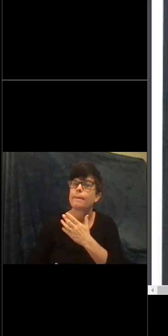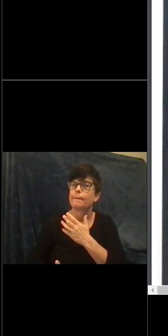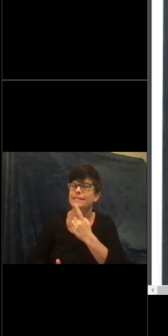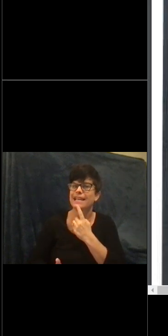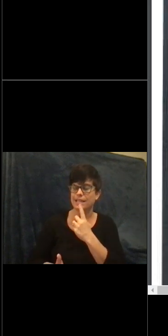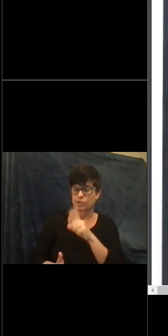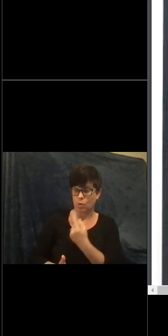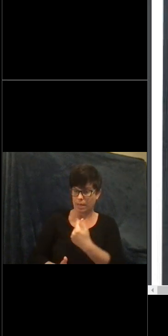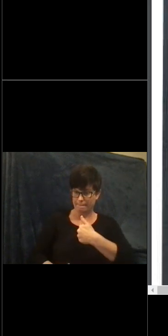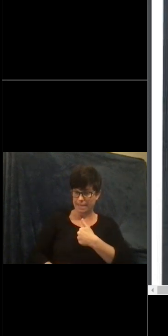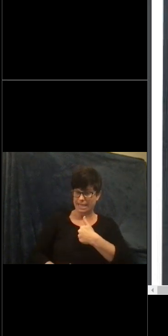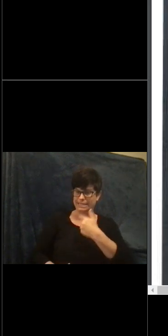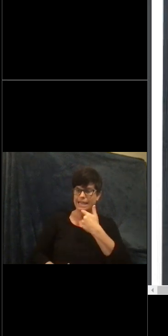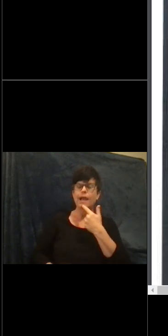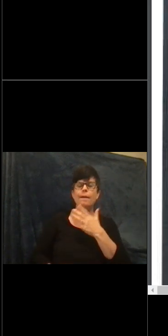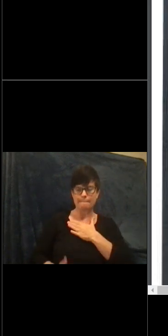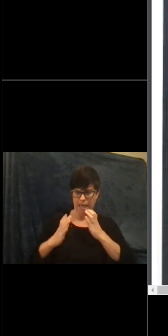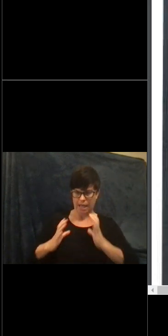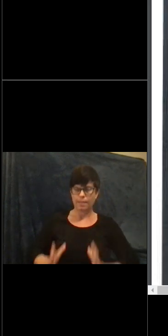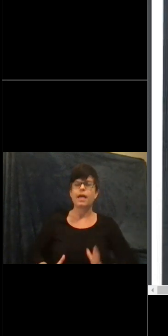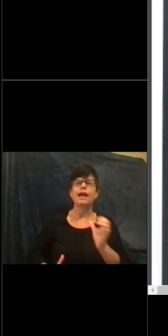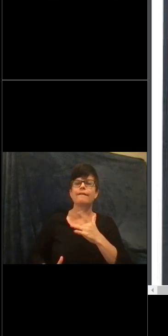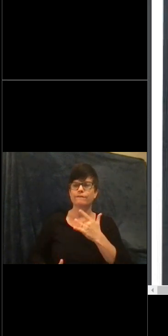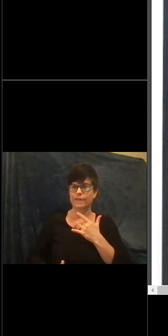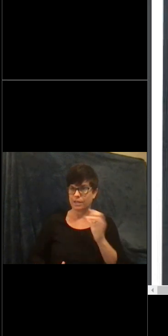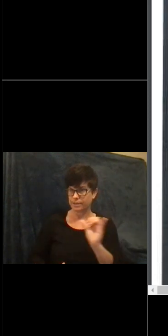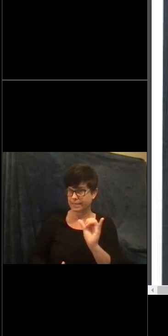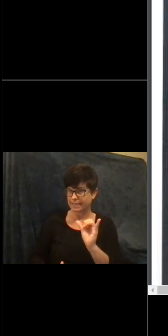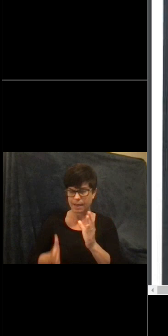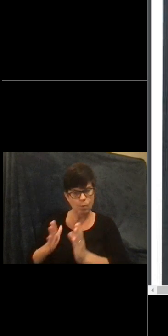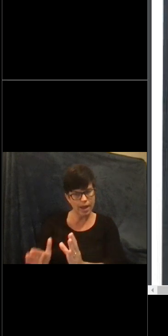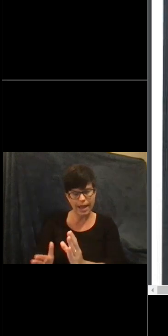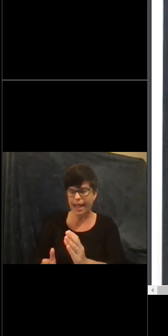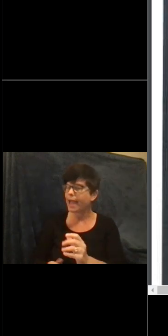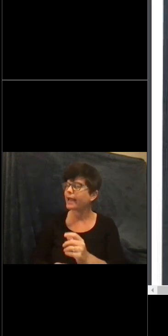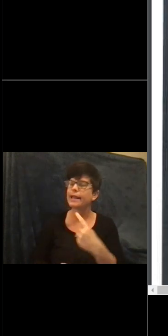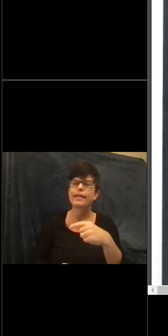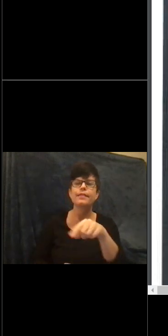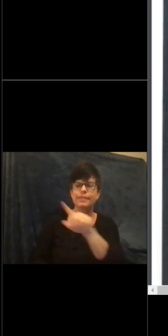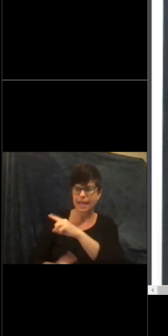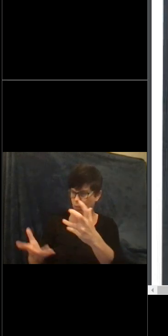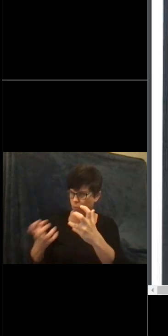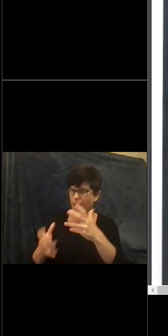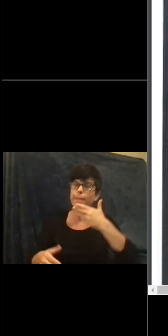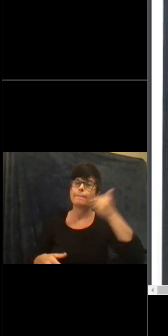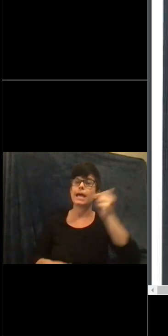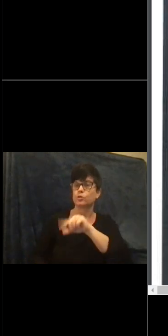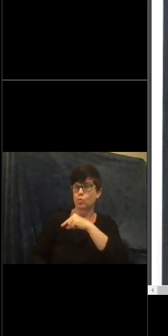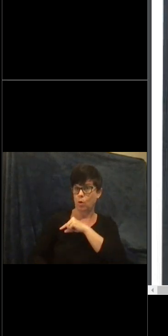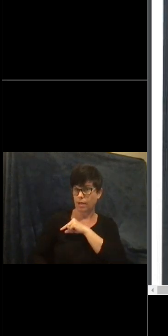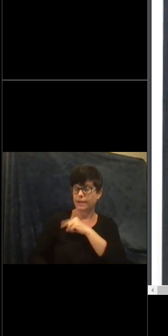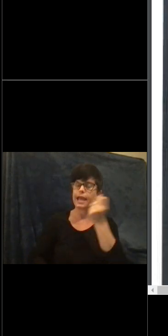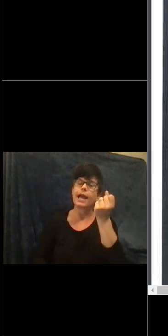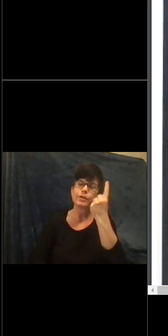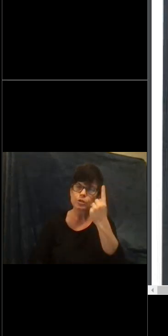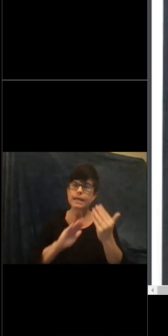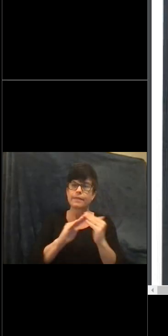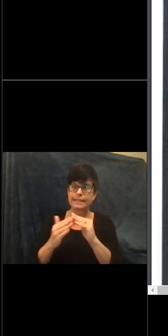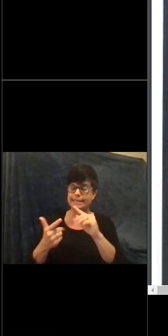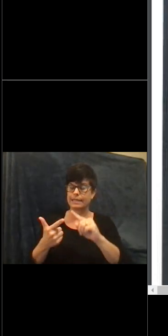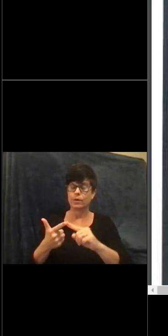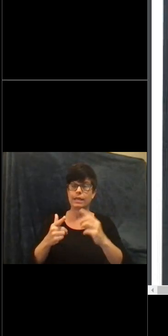way. They're not compromising the quality of their project, but perhaps the city, CRA, and the